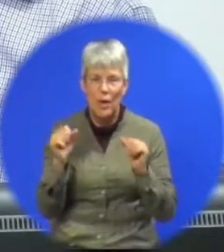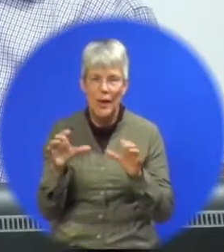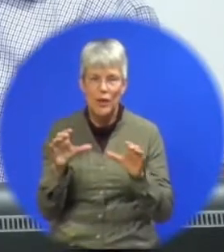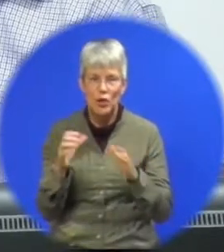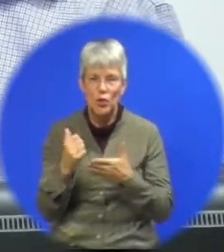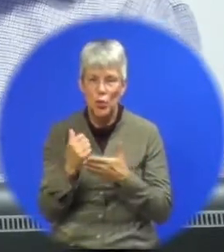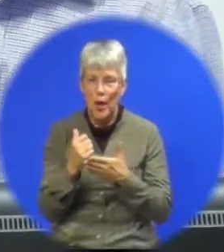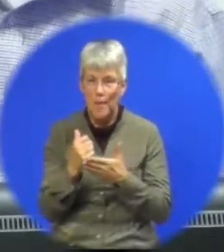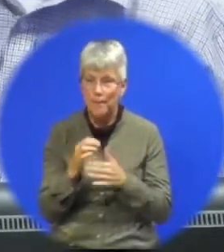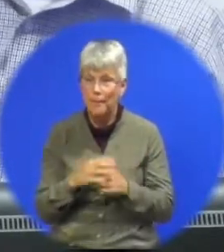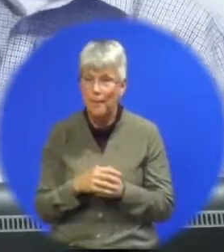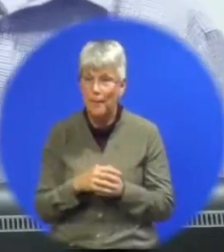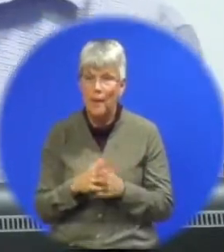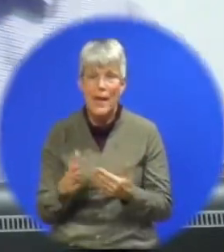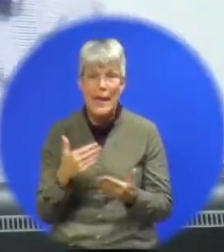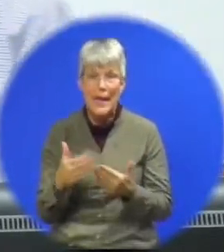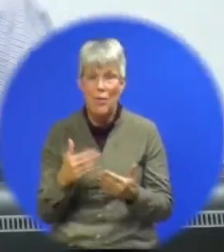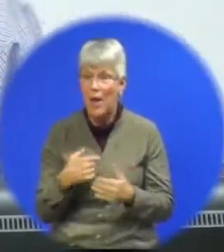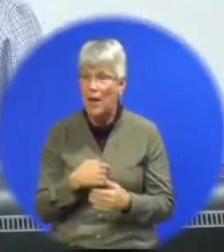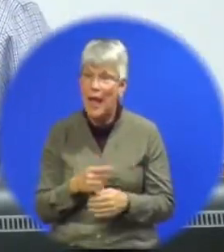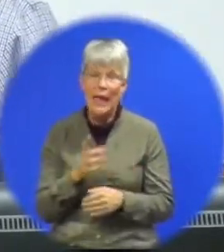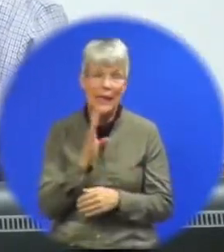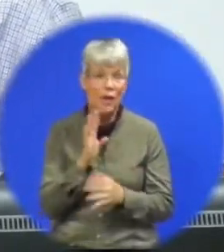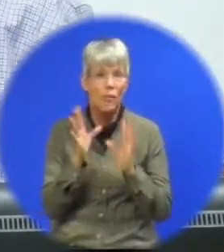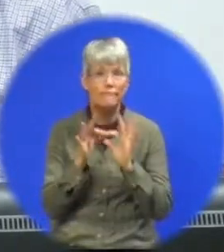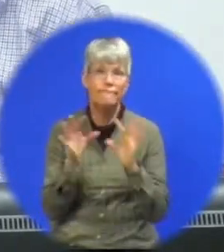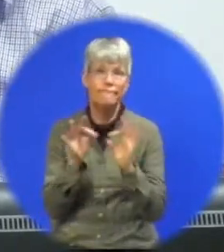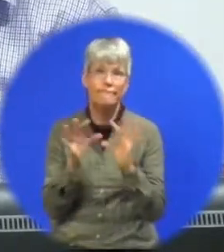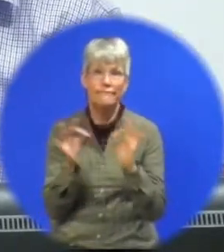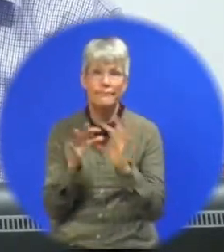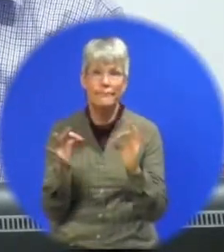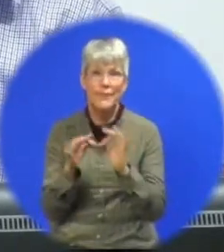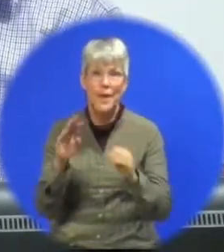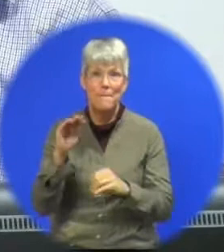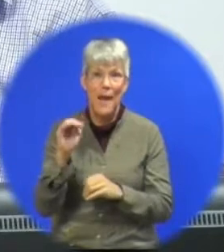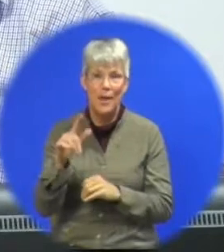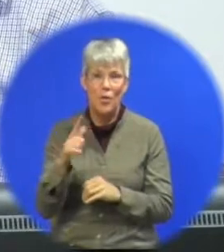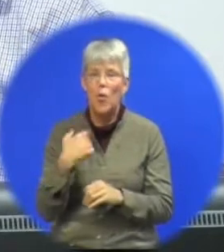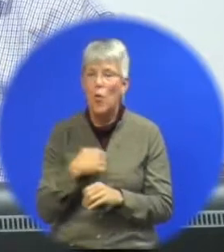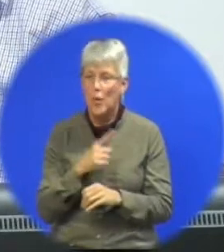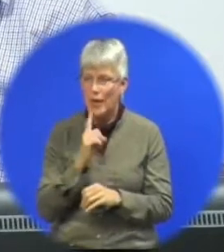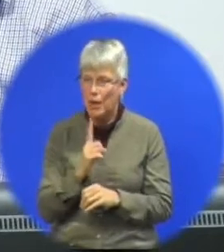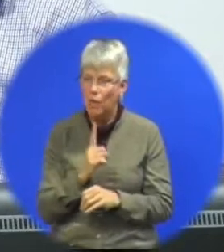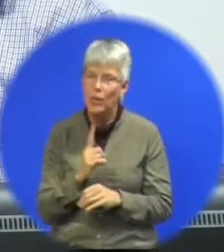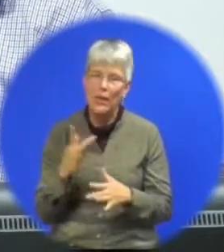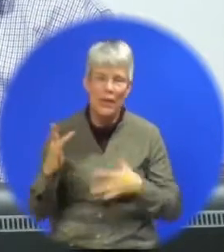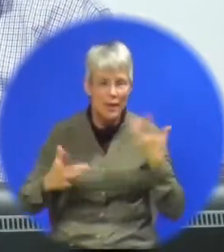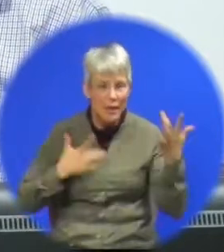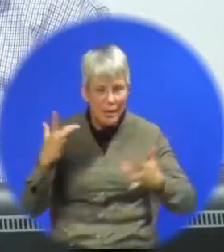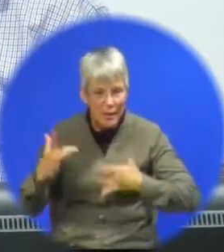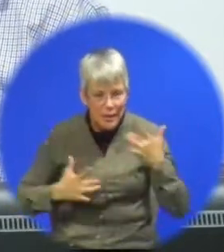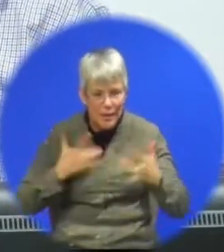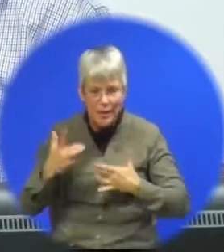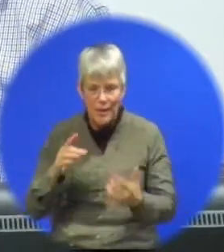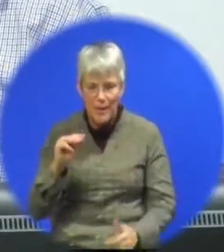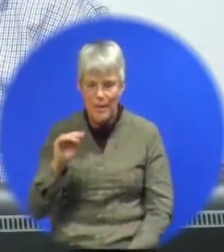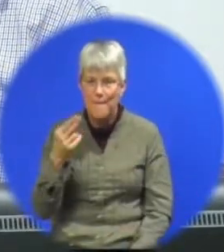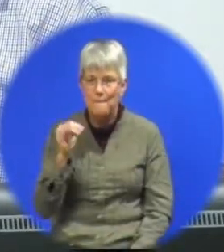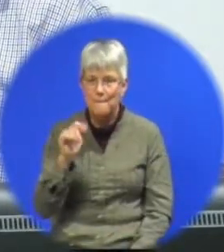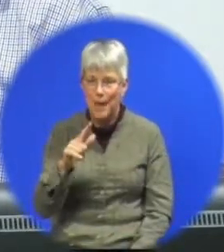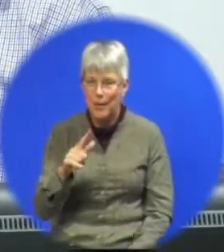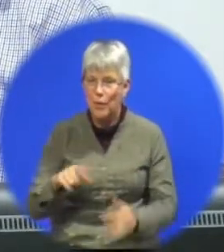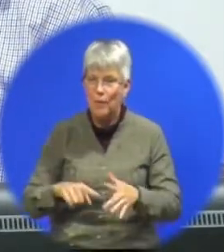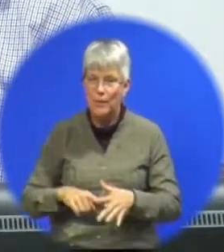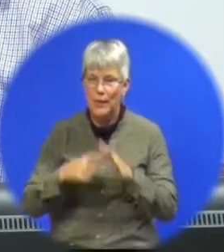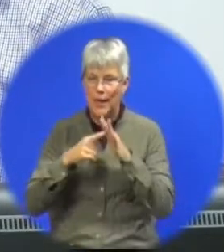So anyway, to talk more about Michael. So we are super excited that Michael officially began in